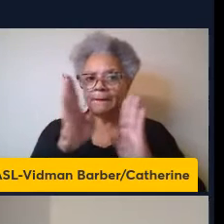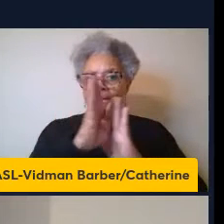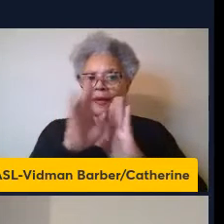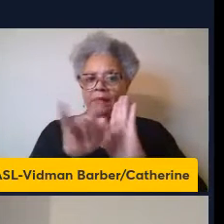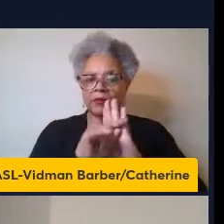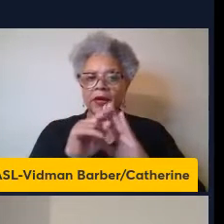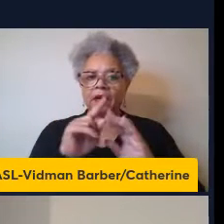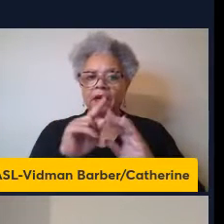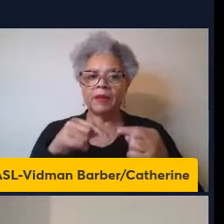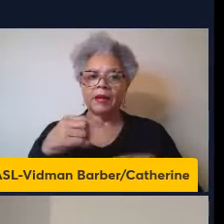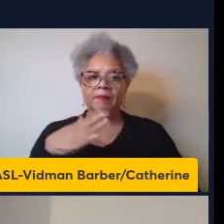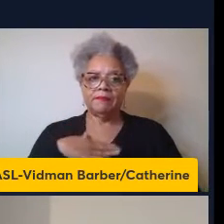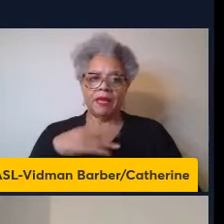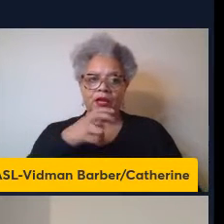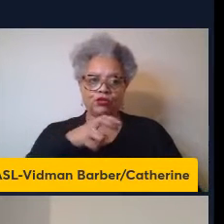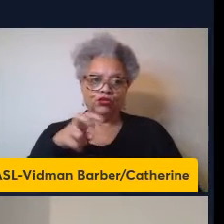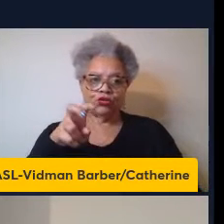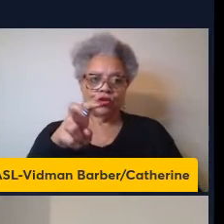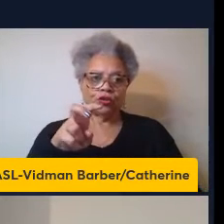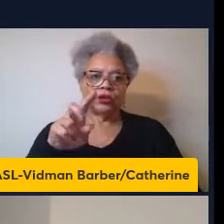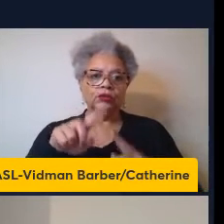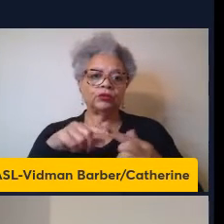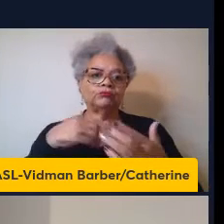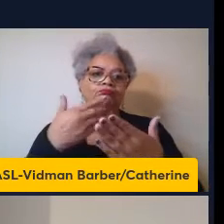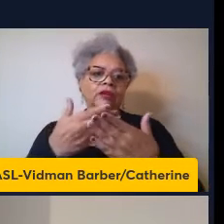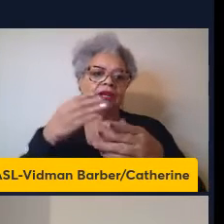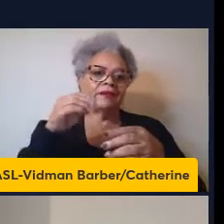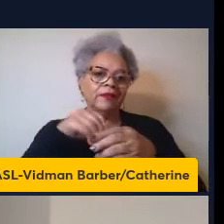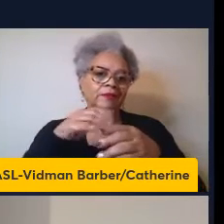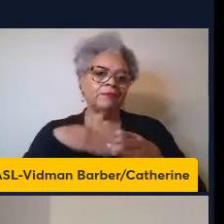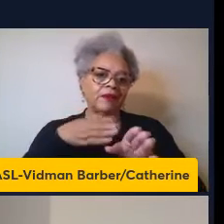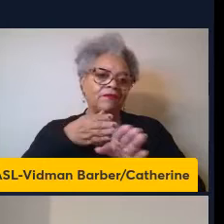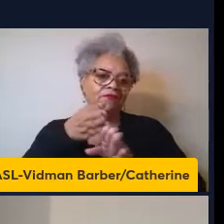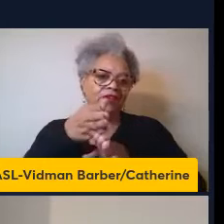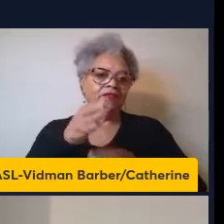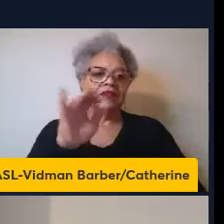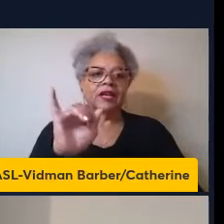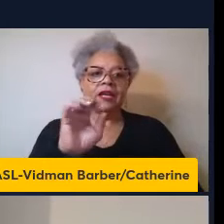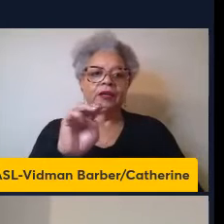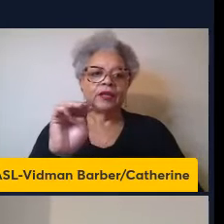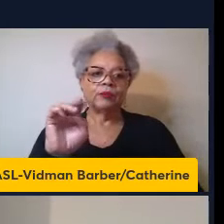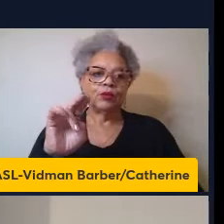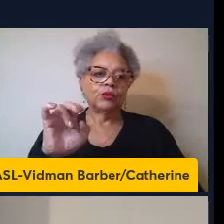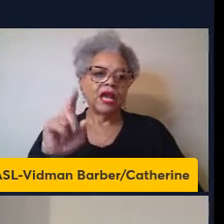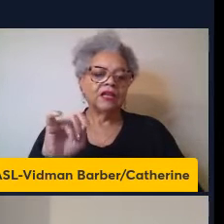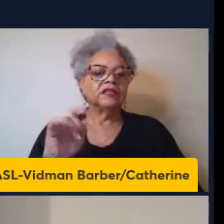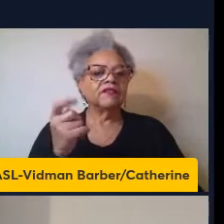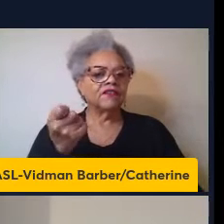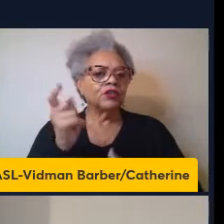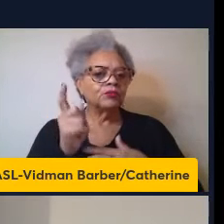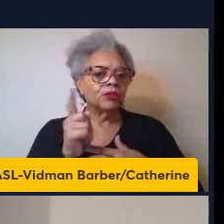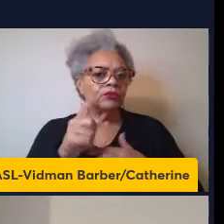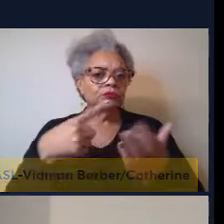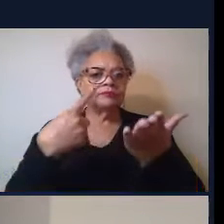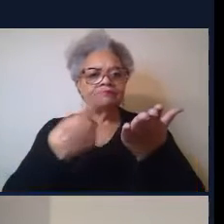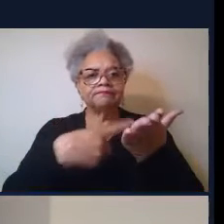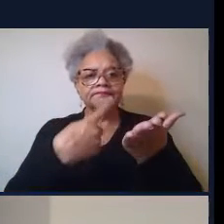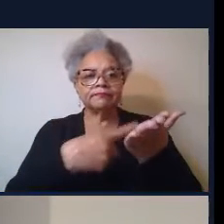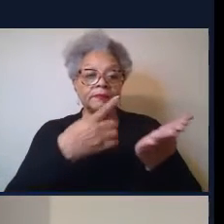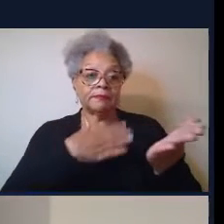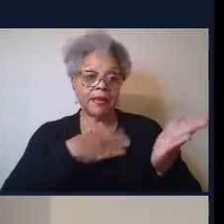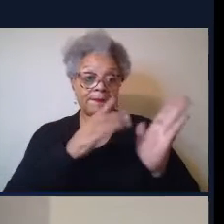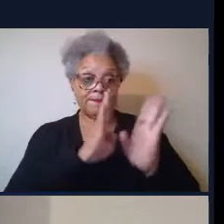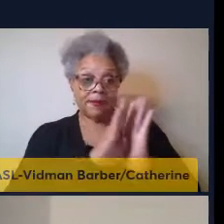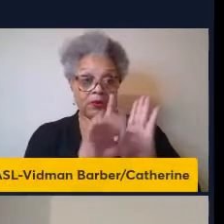that I took into immunology. So I'm going to spend the first couple minutes just kind of discussing some of my background.